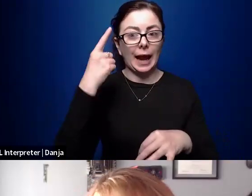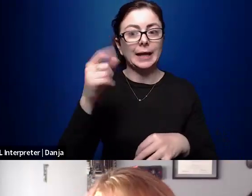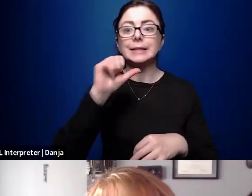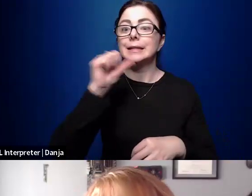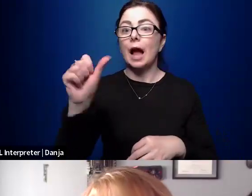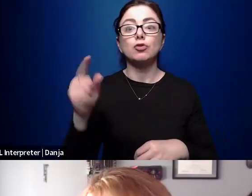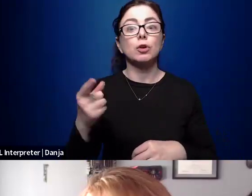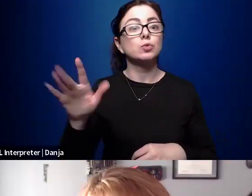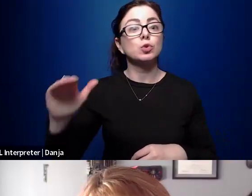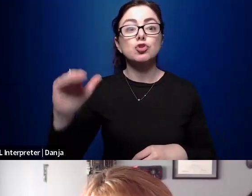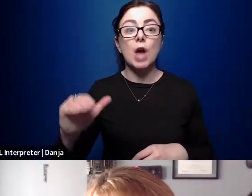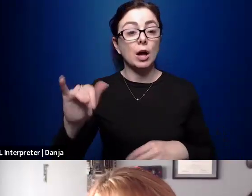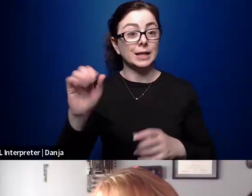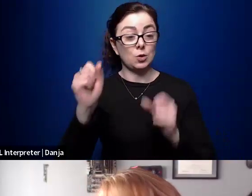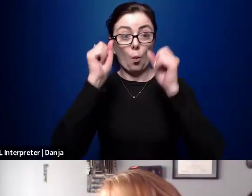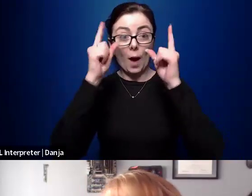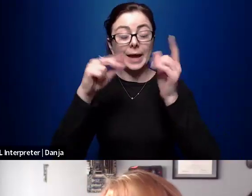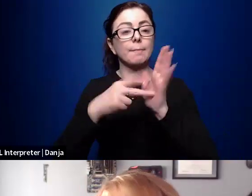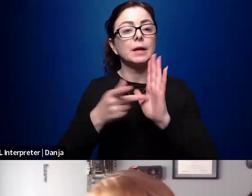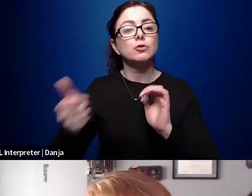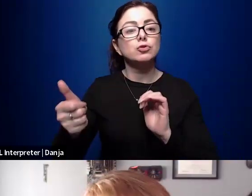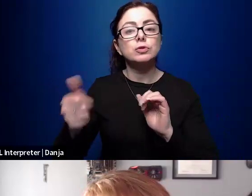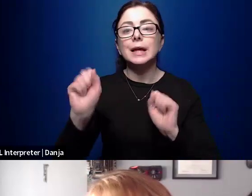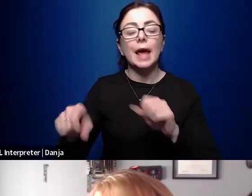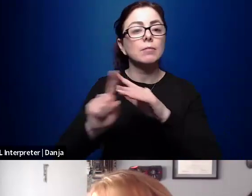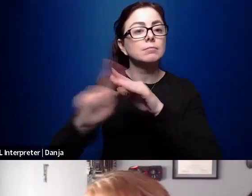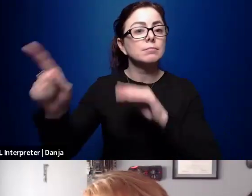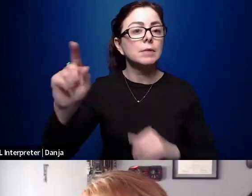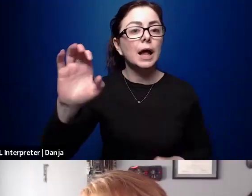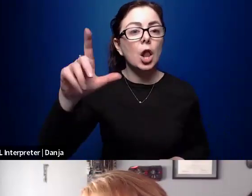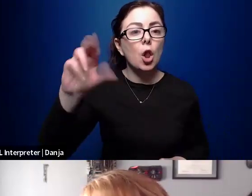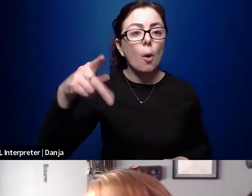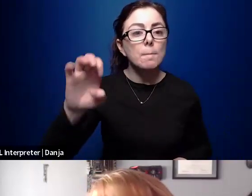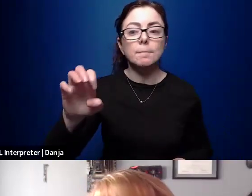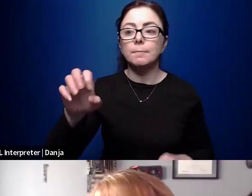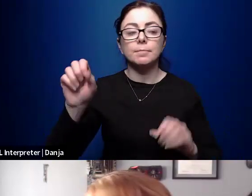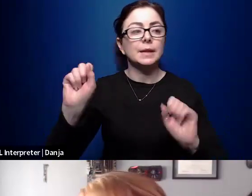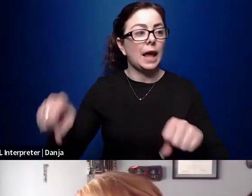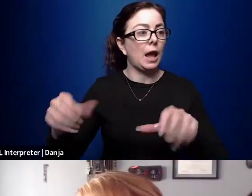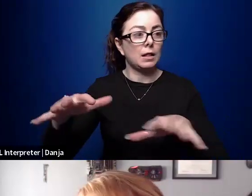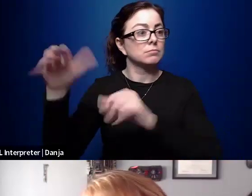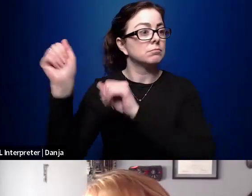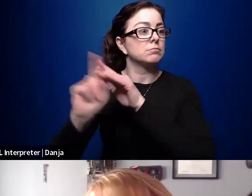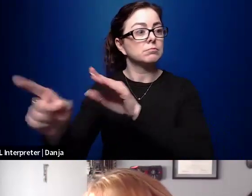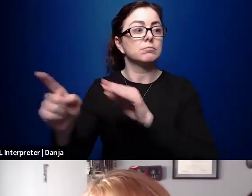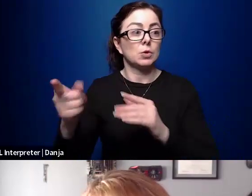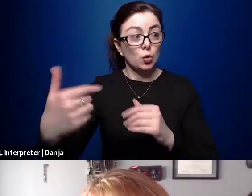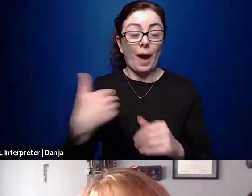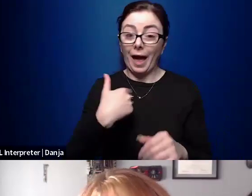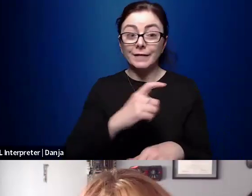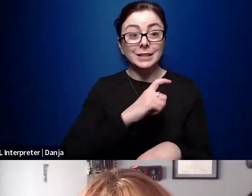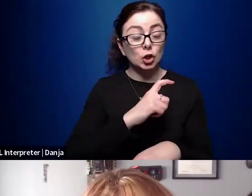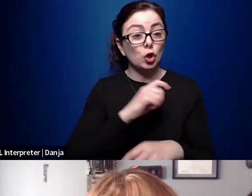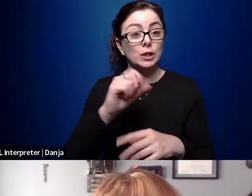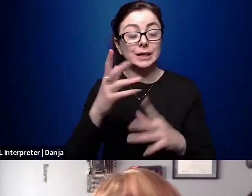could elope and run away is awake at night, and that you have cameras all over the house and security systems. But that's not enough if they get in the tub